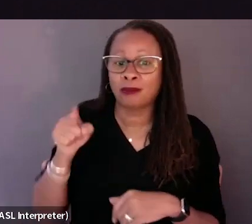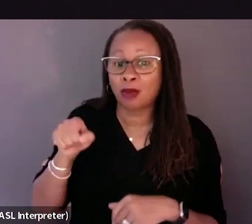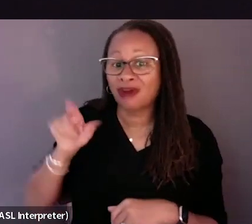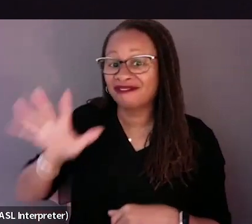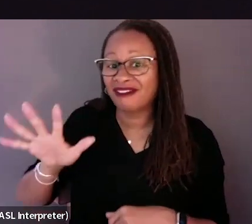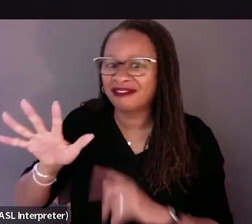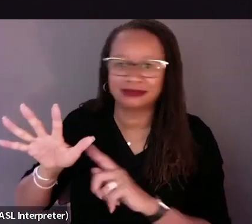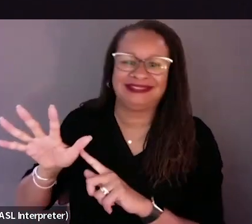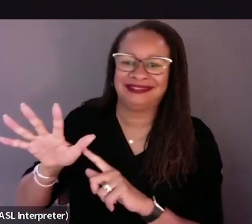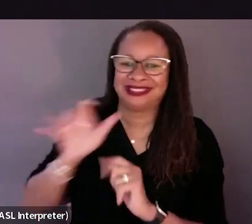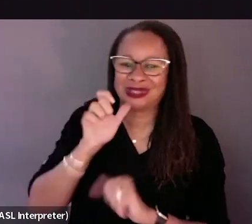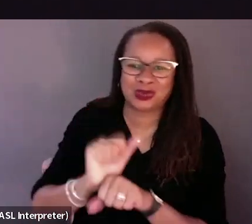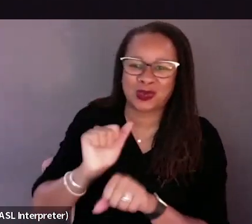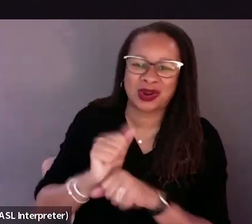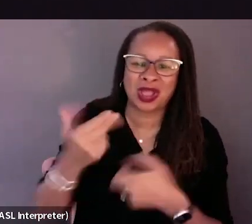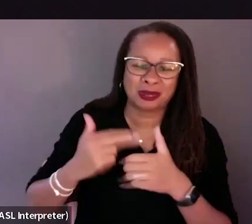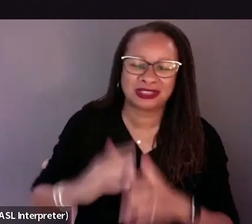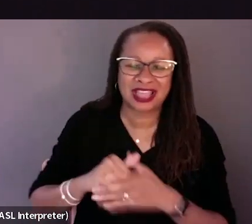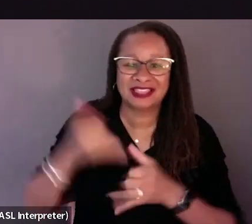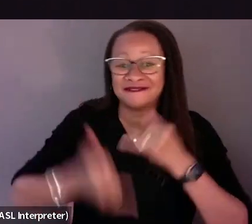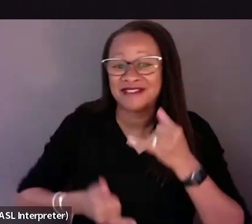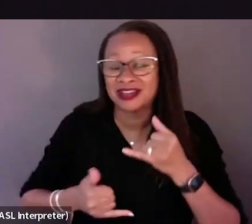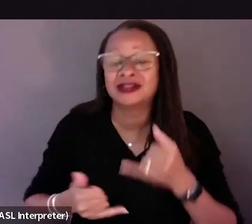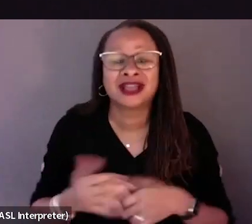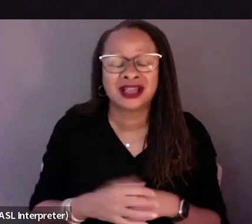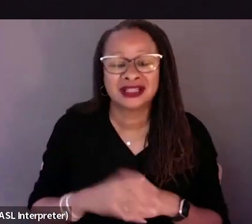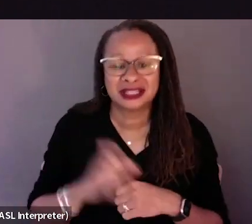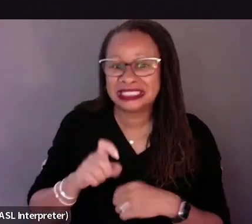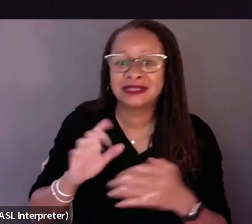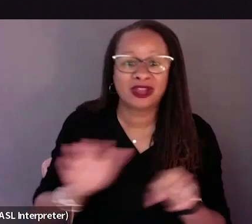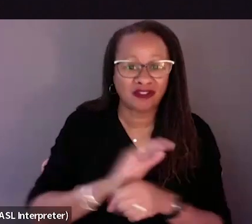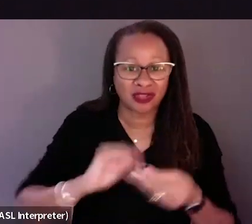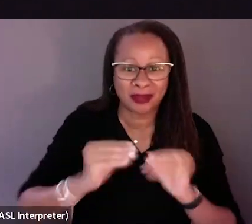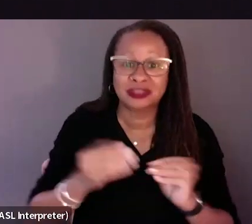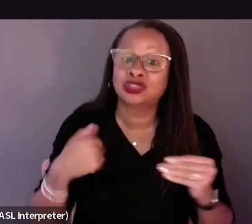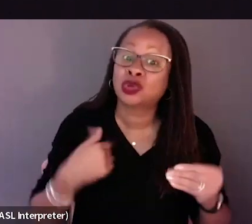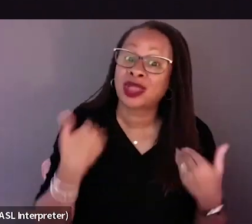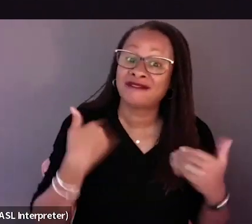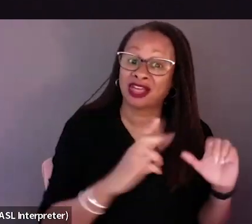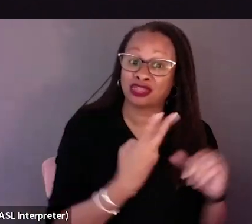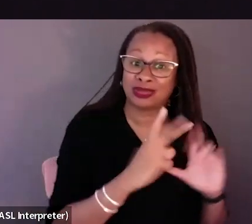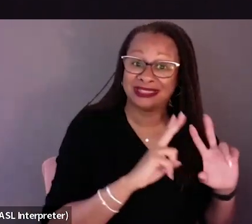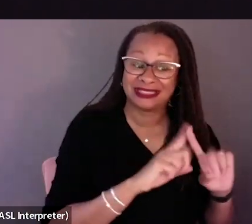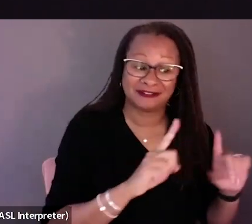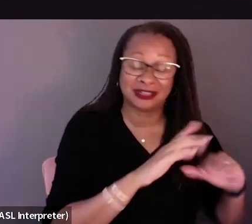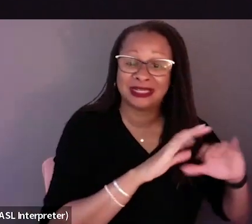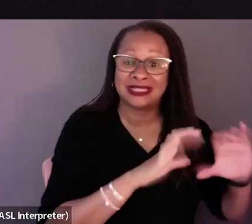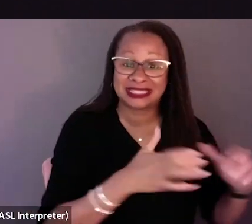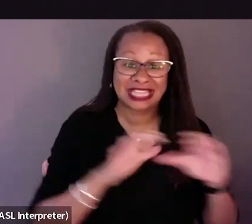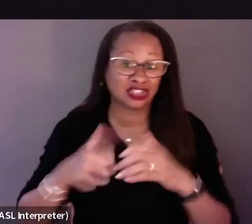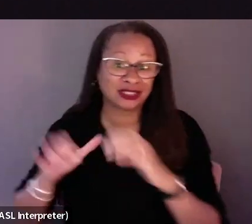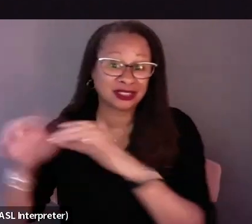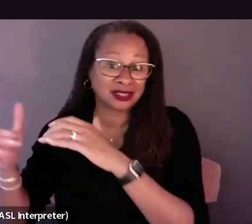1.5 participant in the final stage. There's 3 stages and final stage,